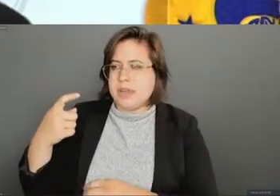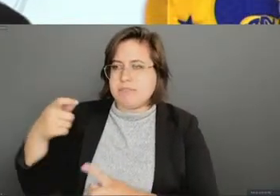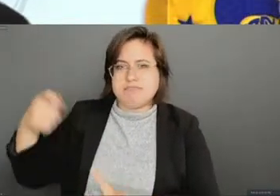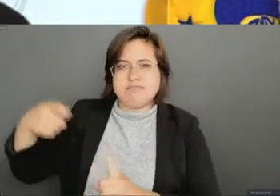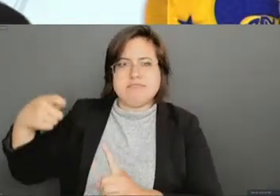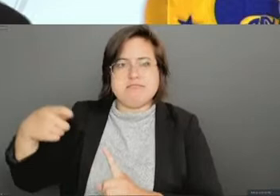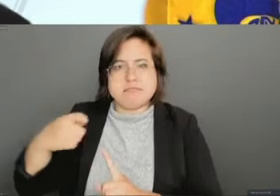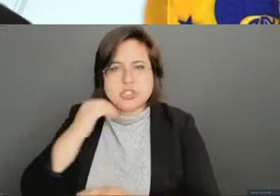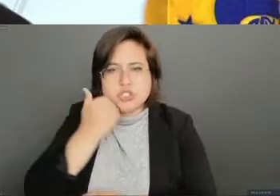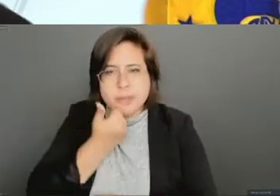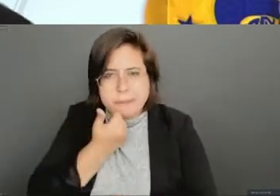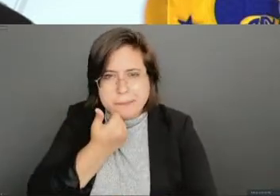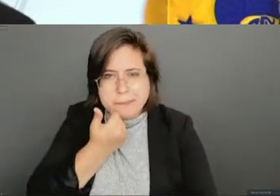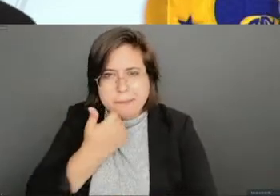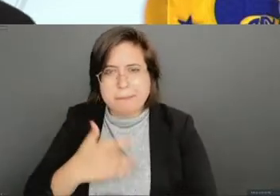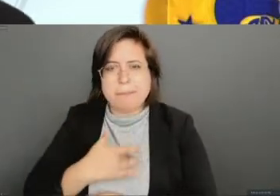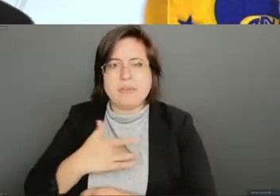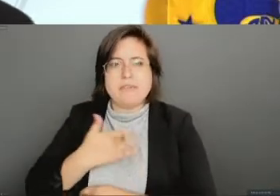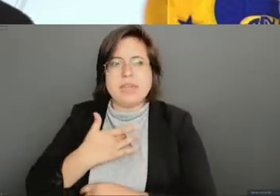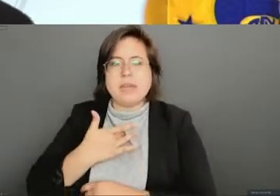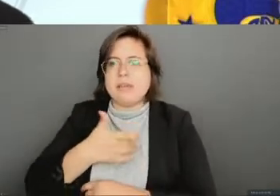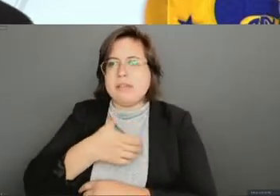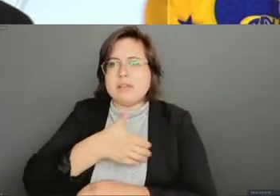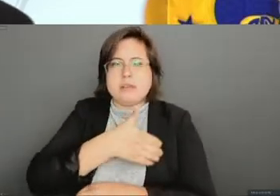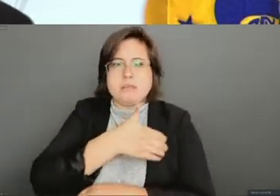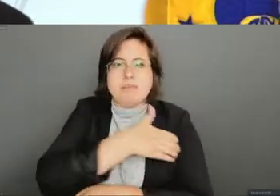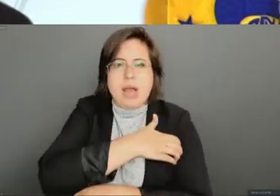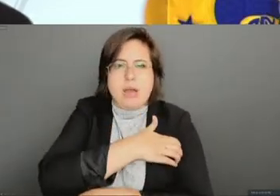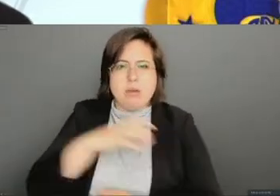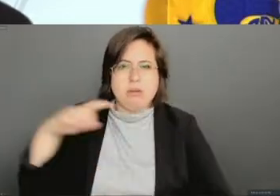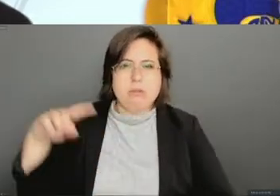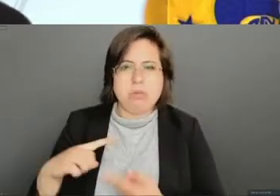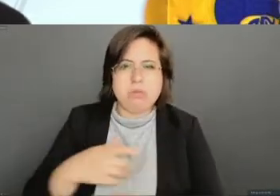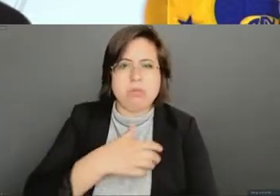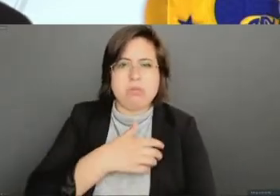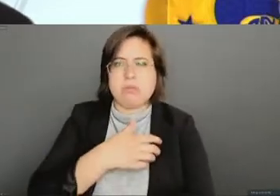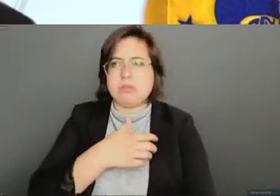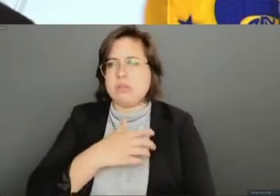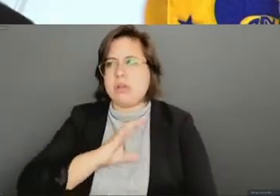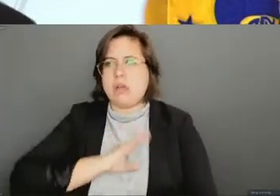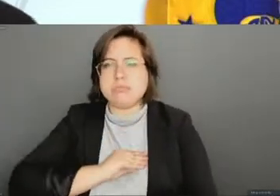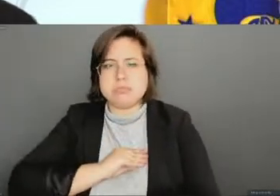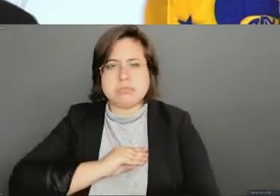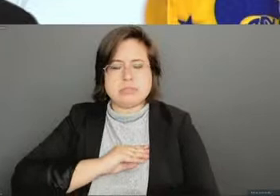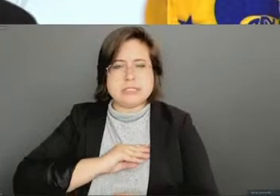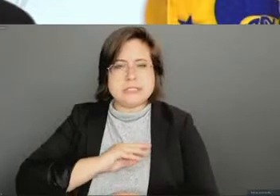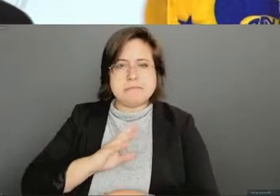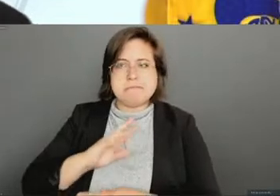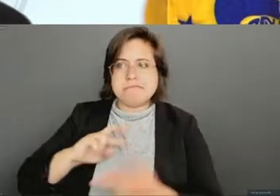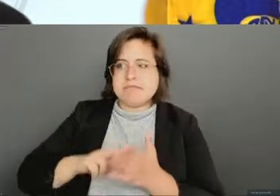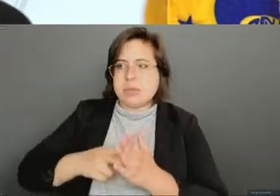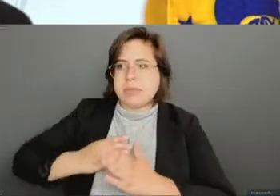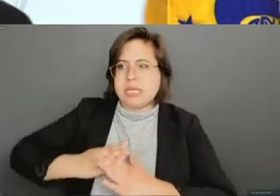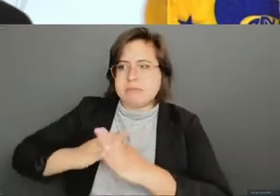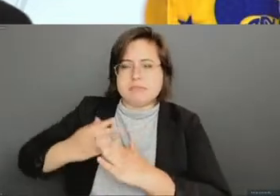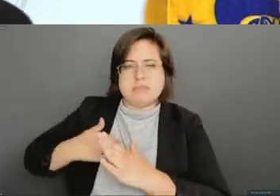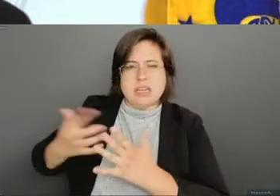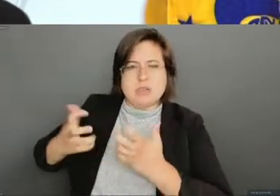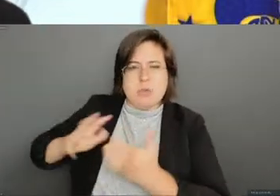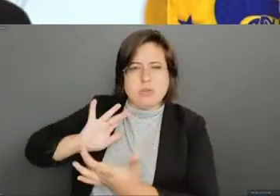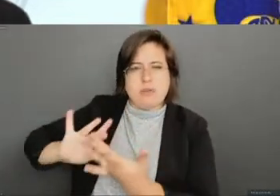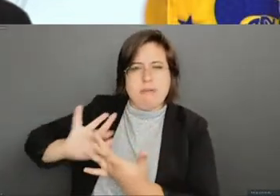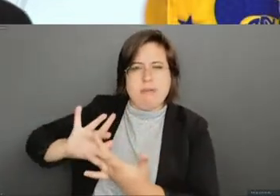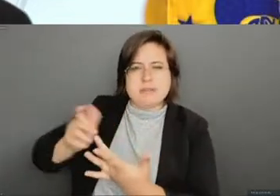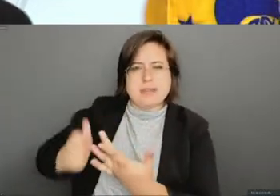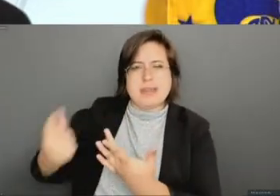It induces powerlessness, and it prevents you from not only seeking help, but reaching out to the people who love you,